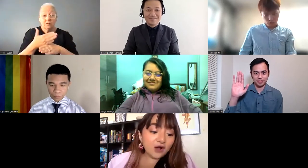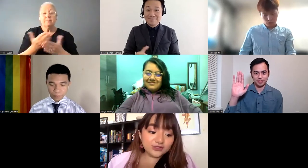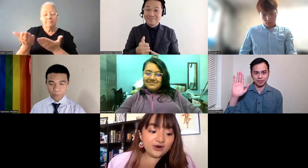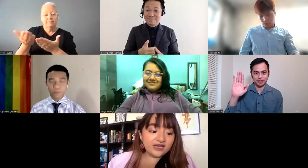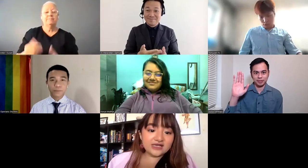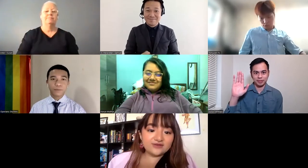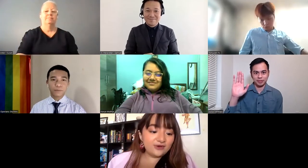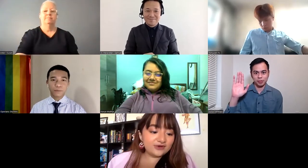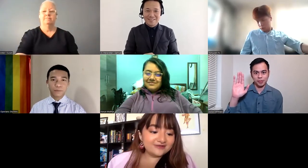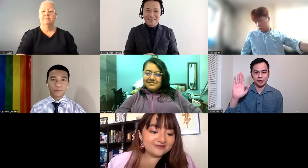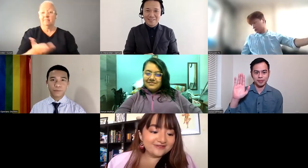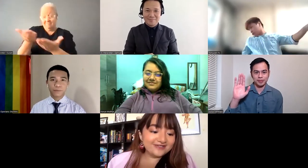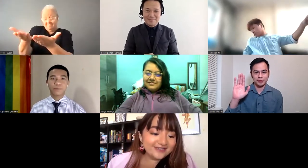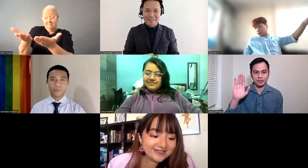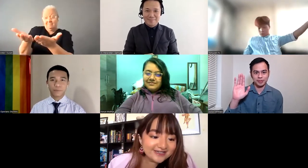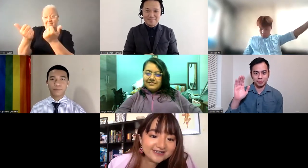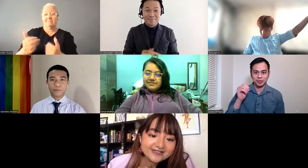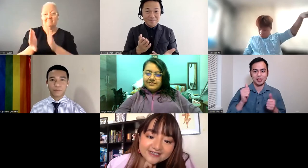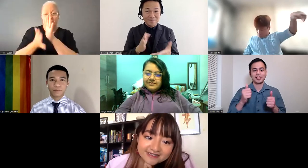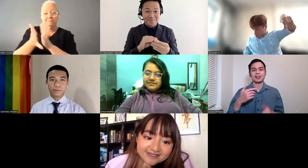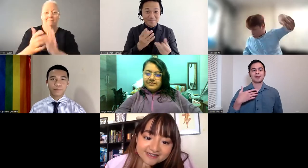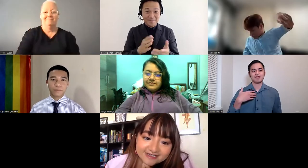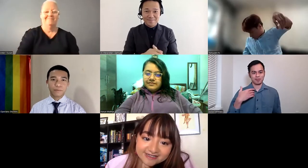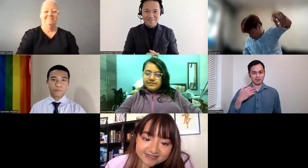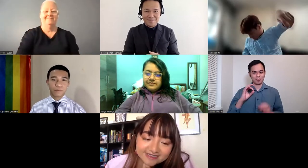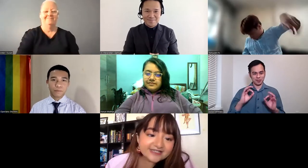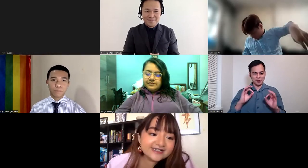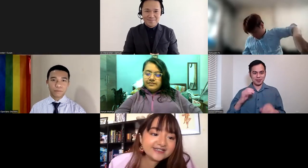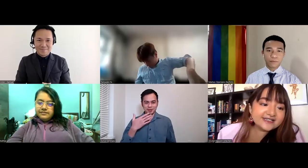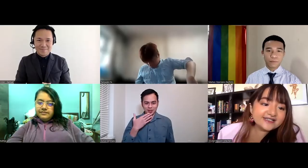Yeah. Oh, story. Yes, of course. Okay. Yeah.